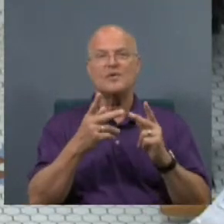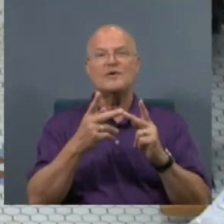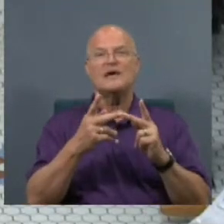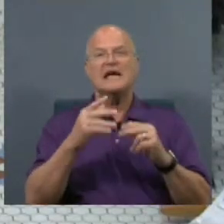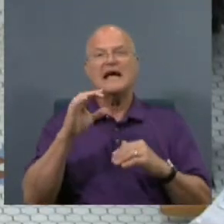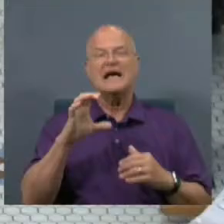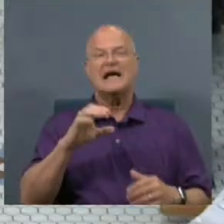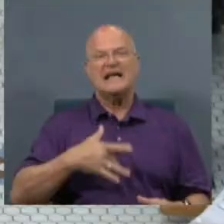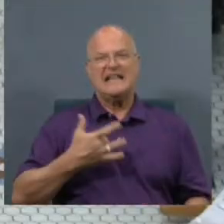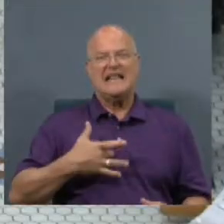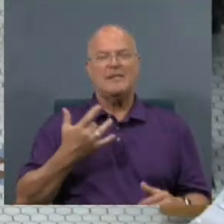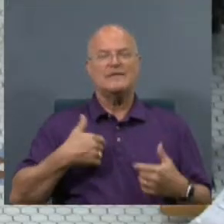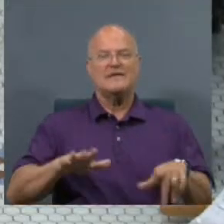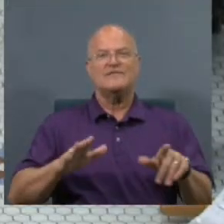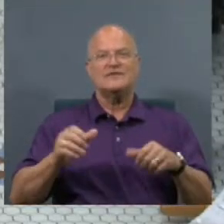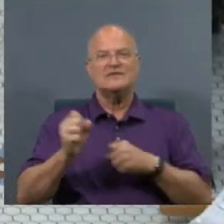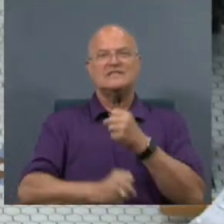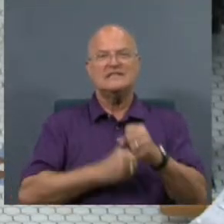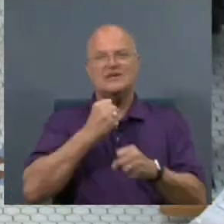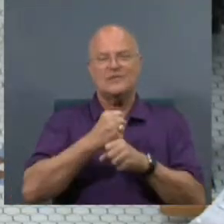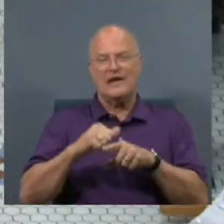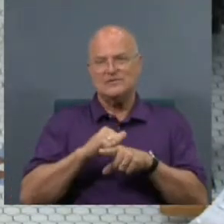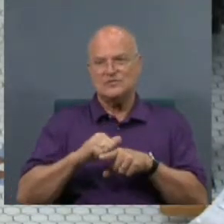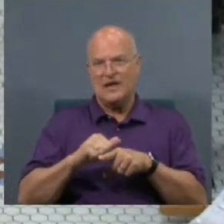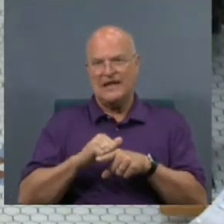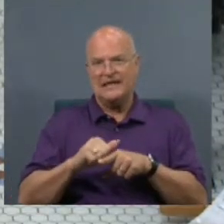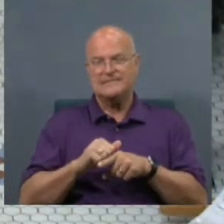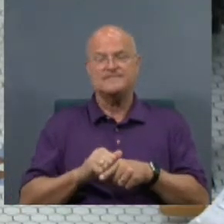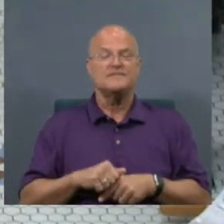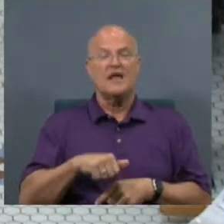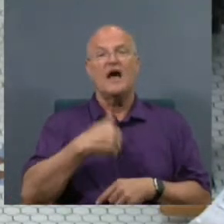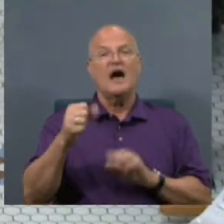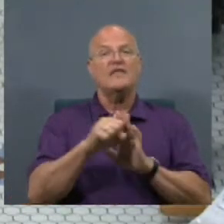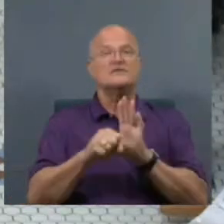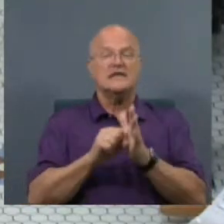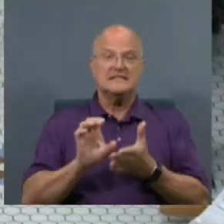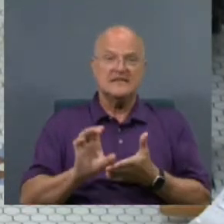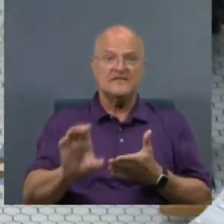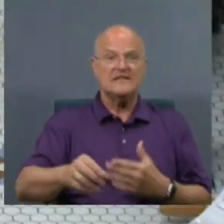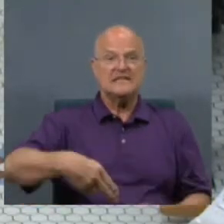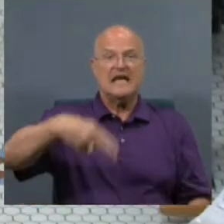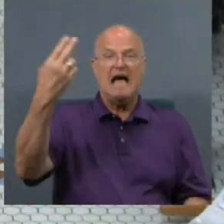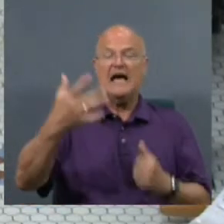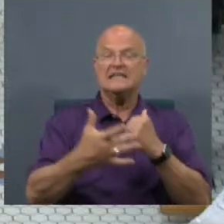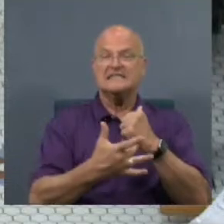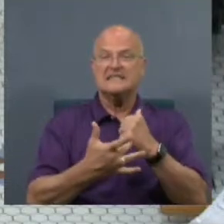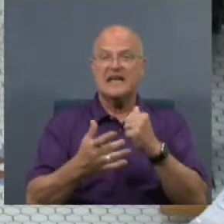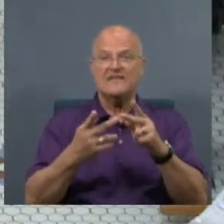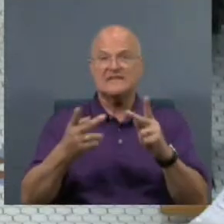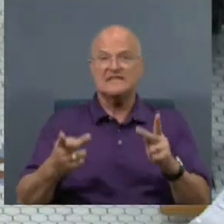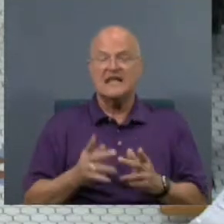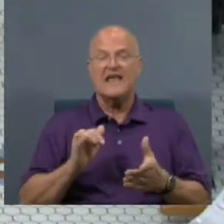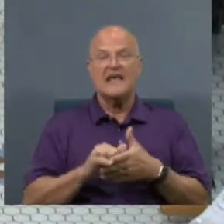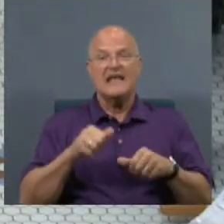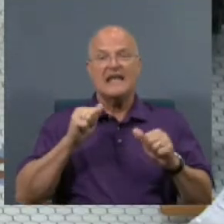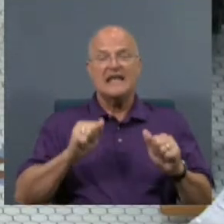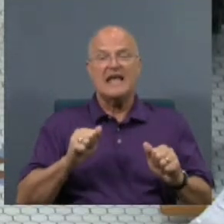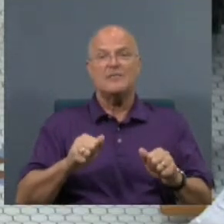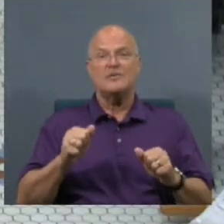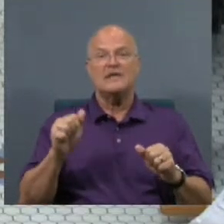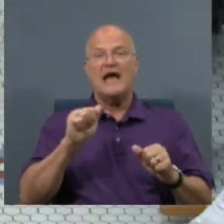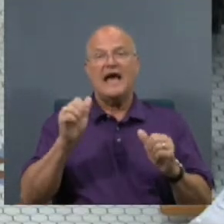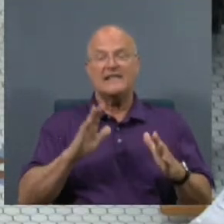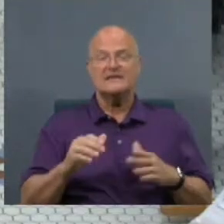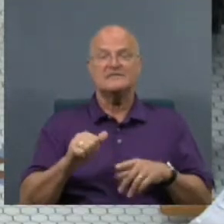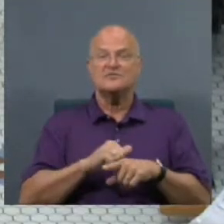training. Other states have invested heavily in high-tech and indoor facilities that enable athletes to